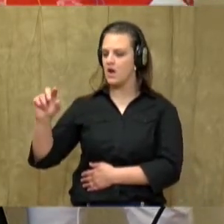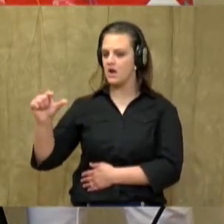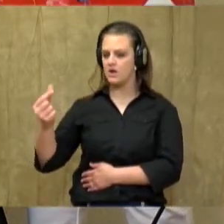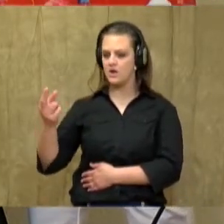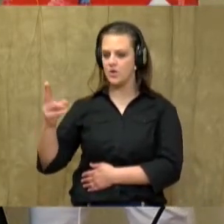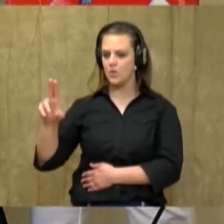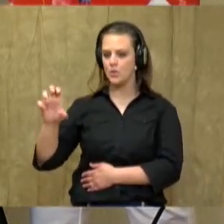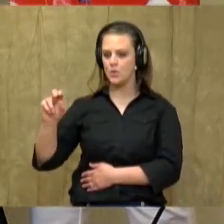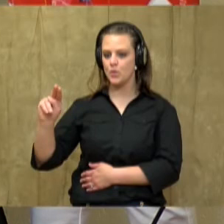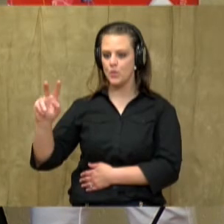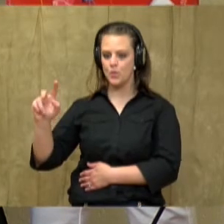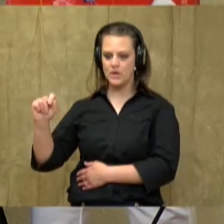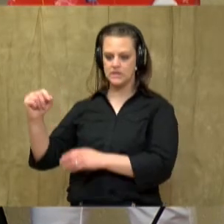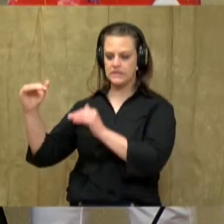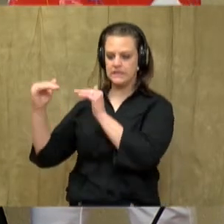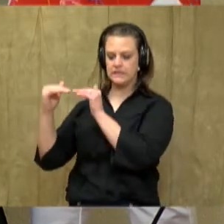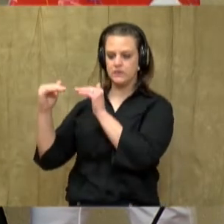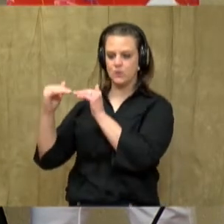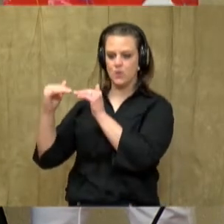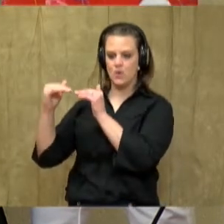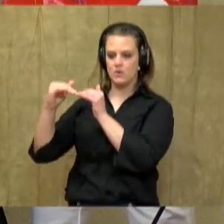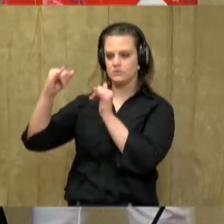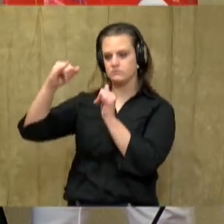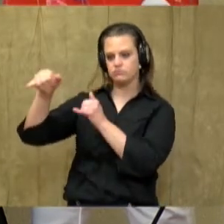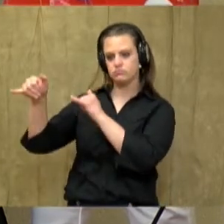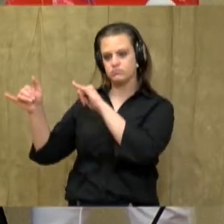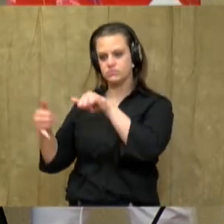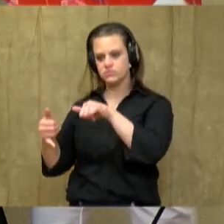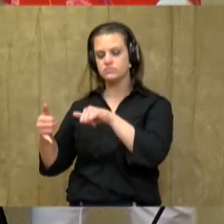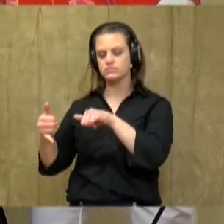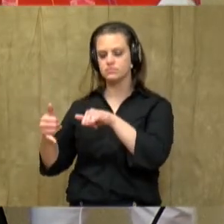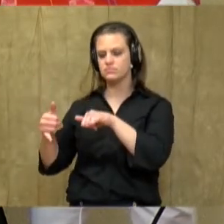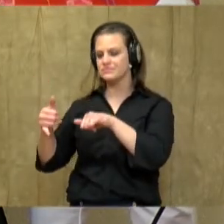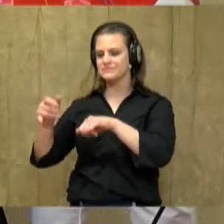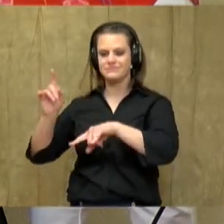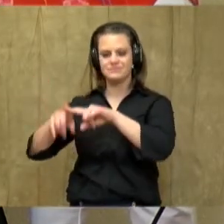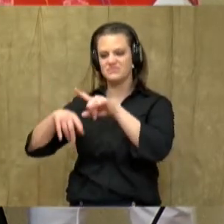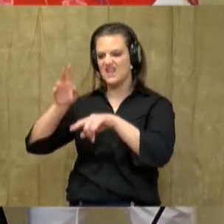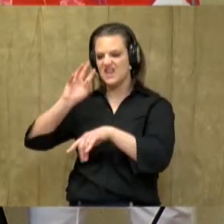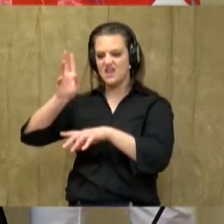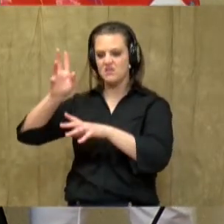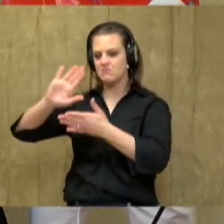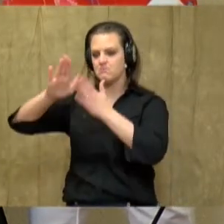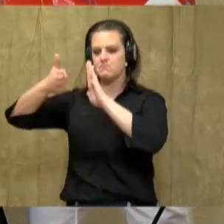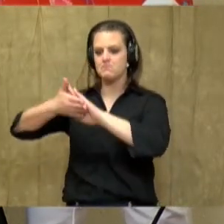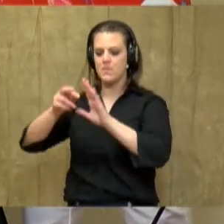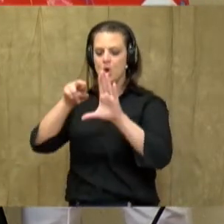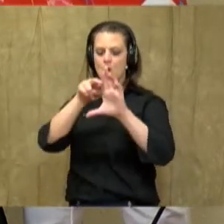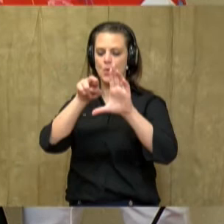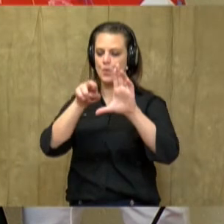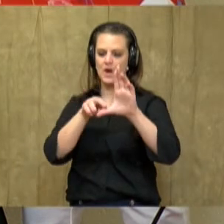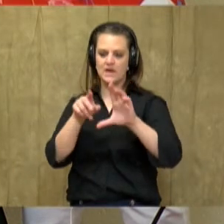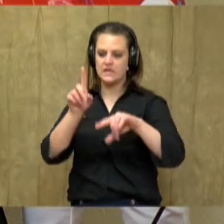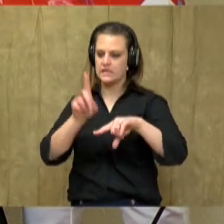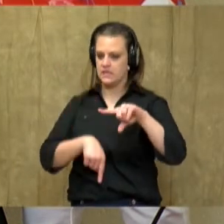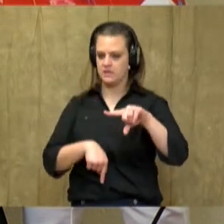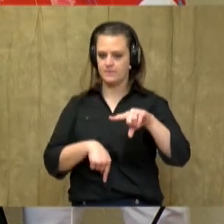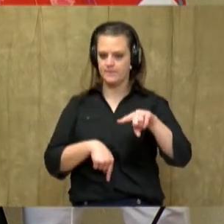equal sides. All right, but they cannot form right angles, because what